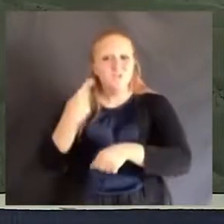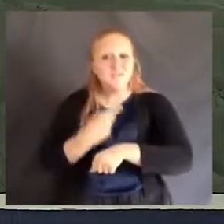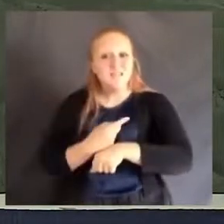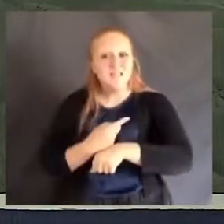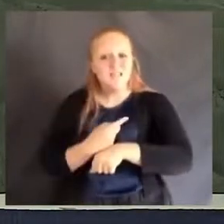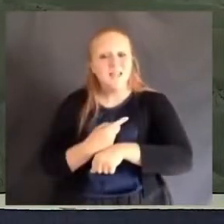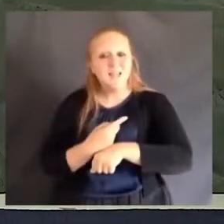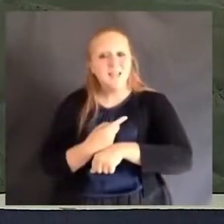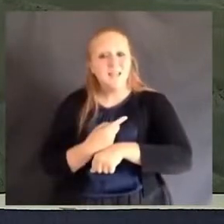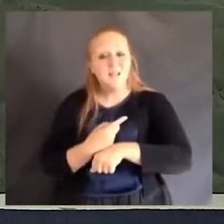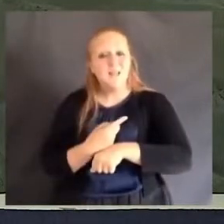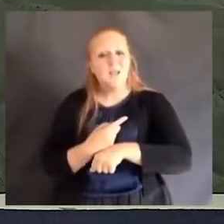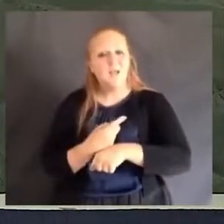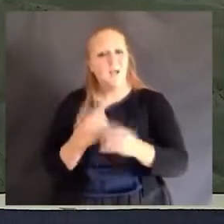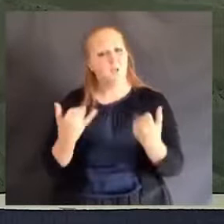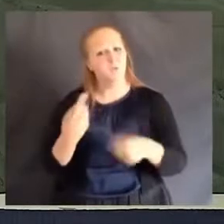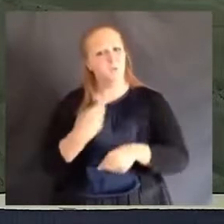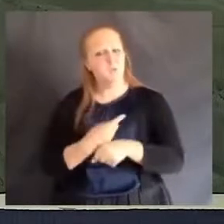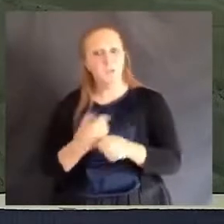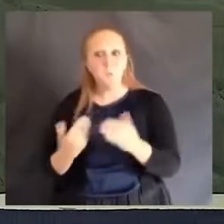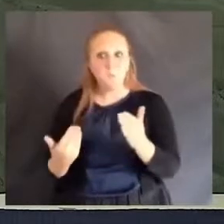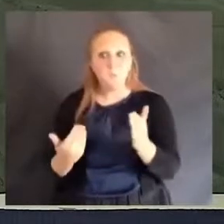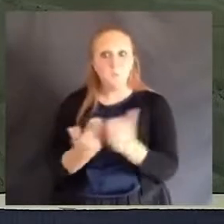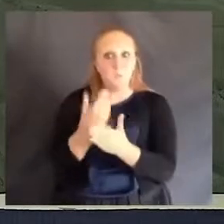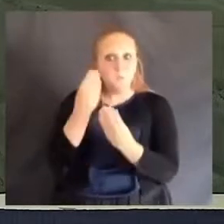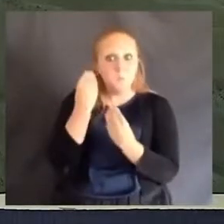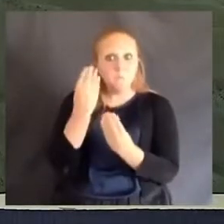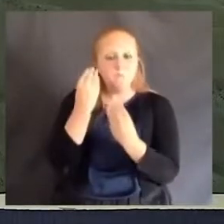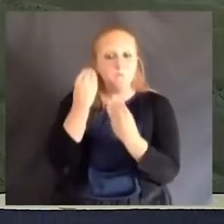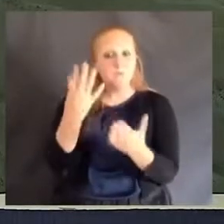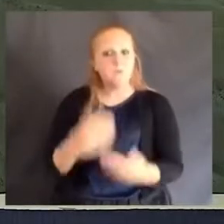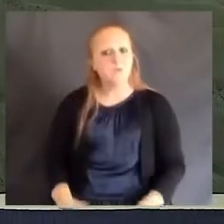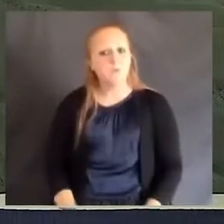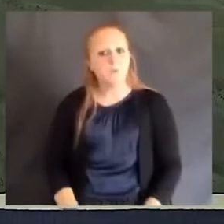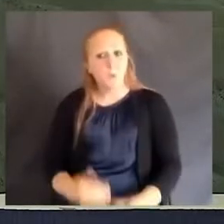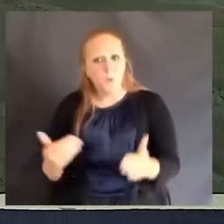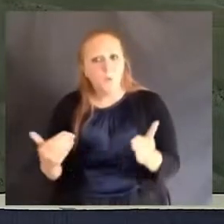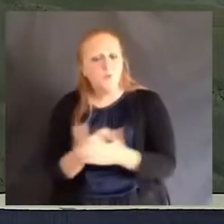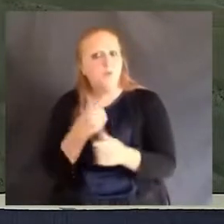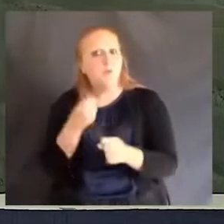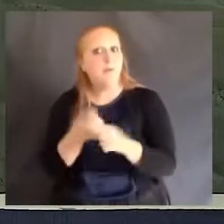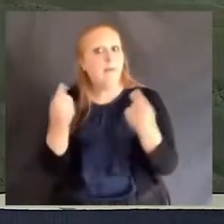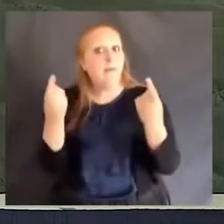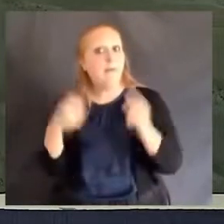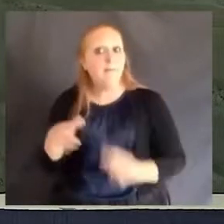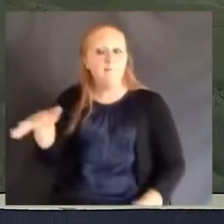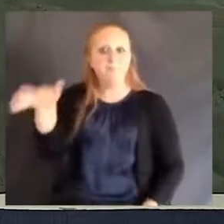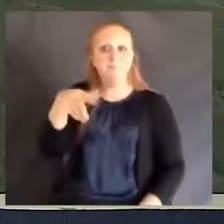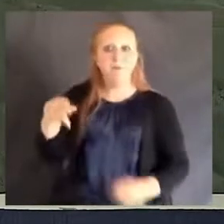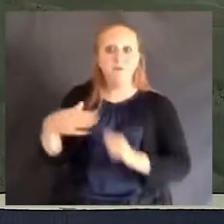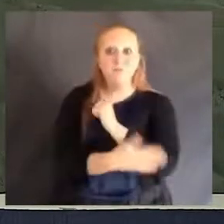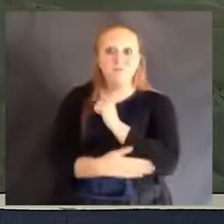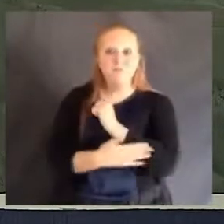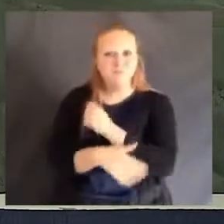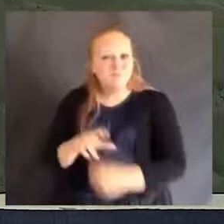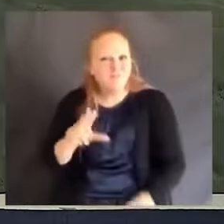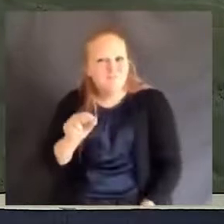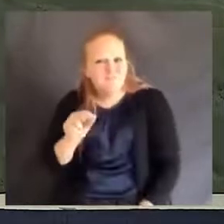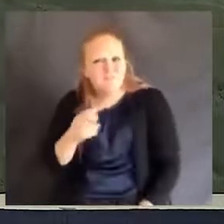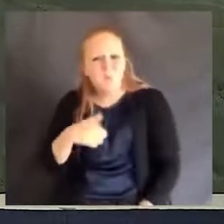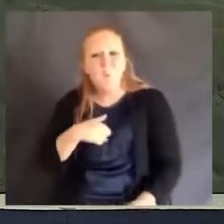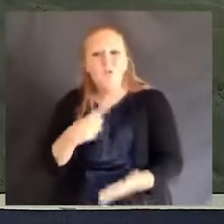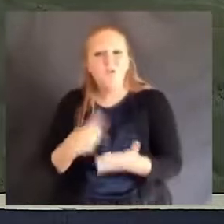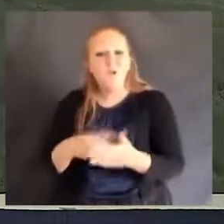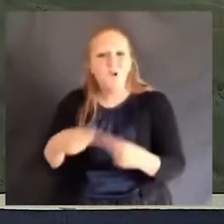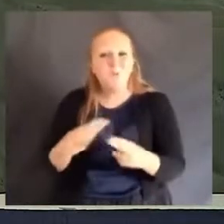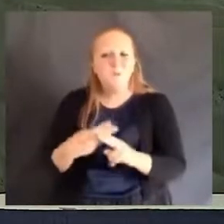There's not anything we're talking about today or anything happening in this nation that we didn't talk about 4 months